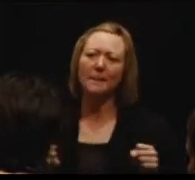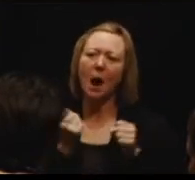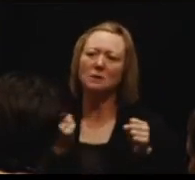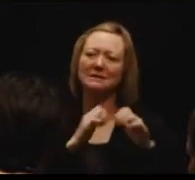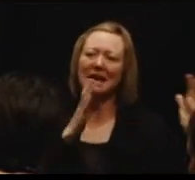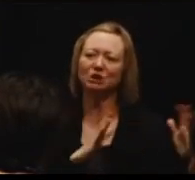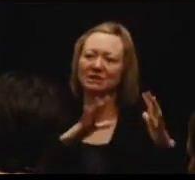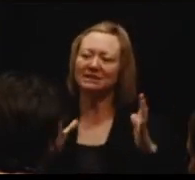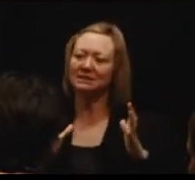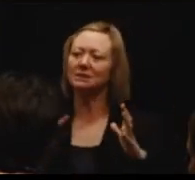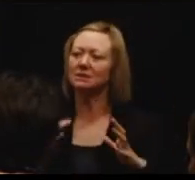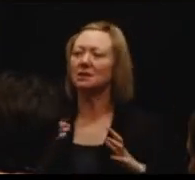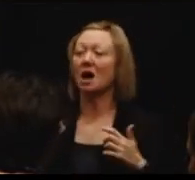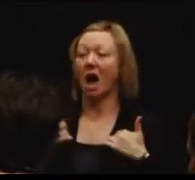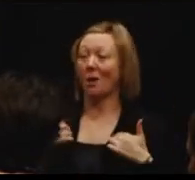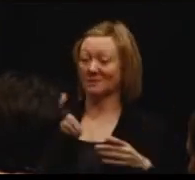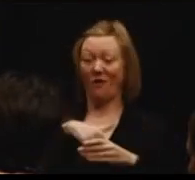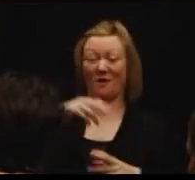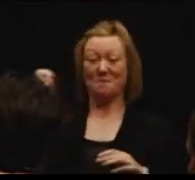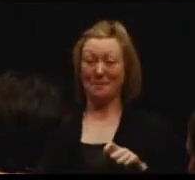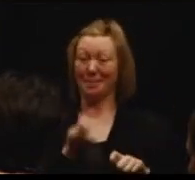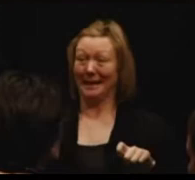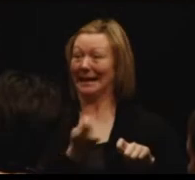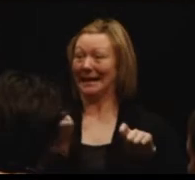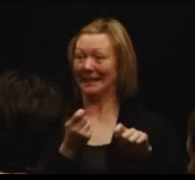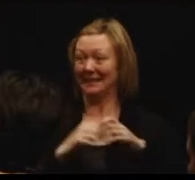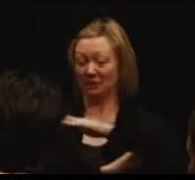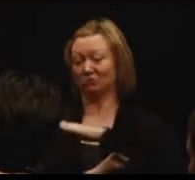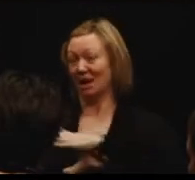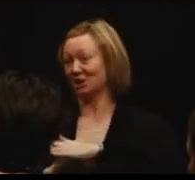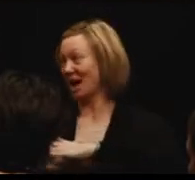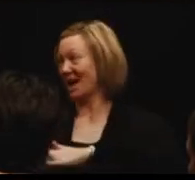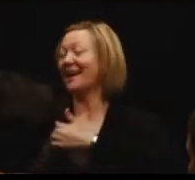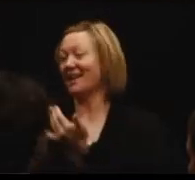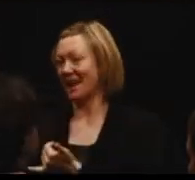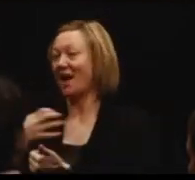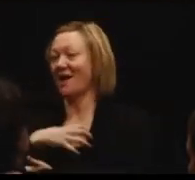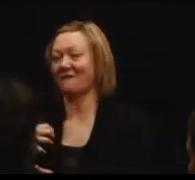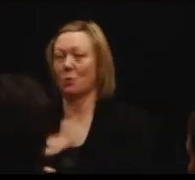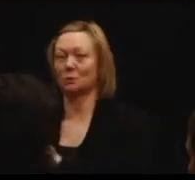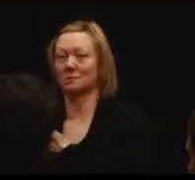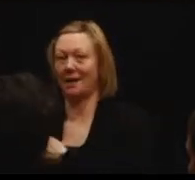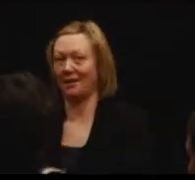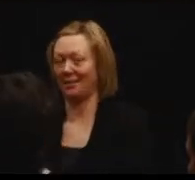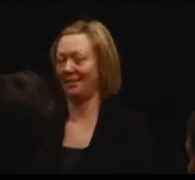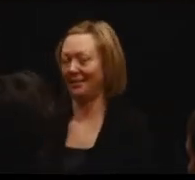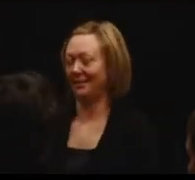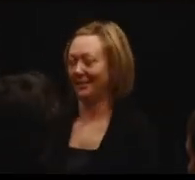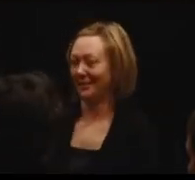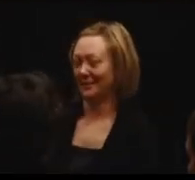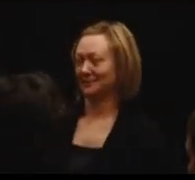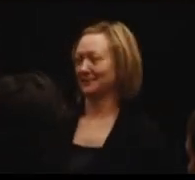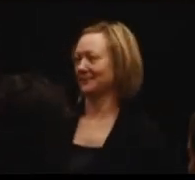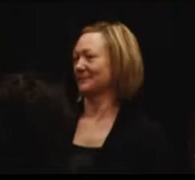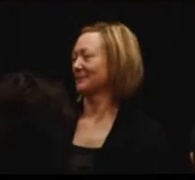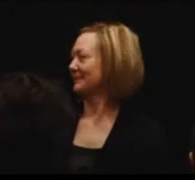I was one of the people that built our infrastructure. Okay, the infrastructure now that the government's attempting to sell. The products that came out